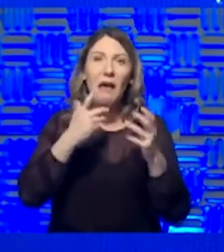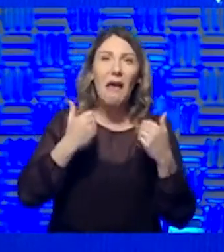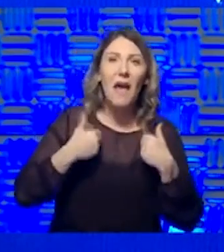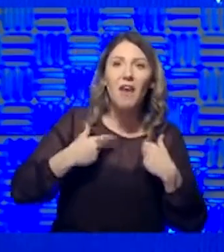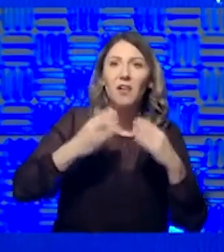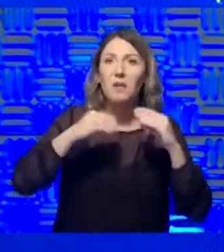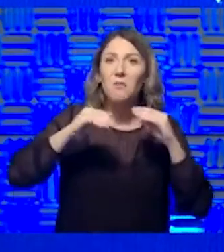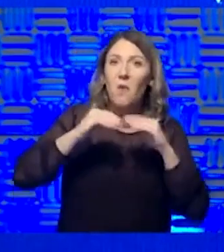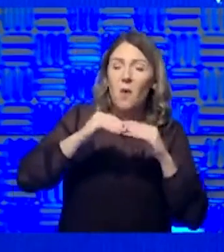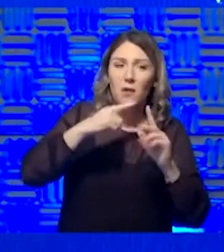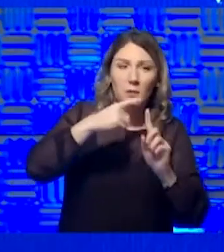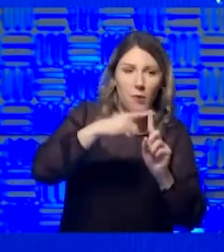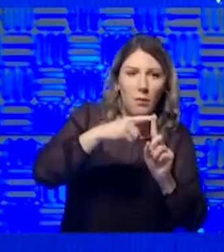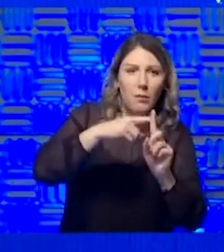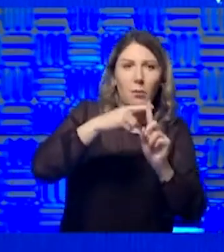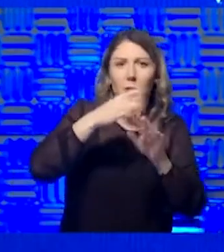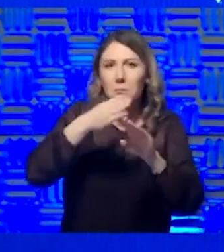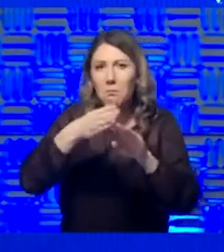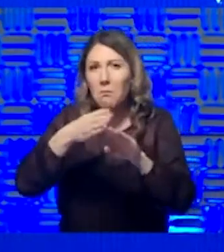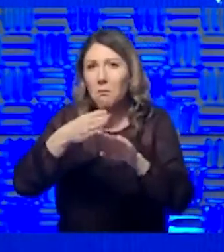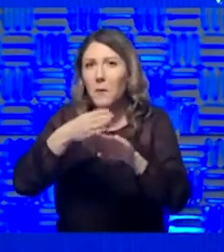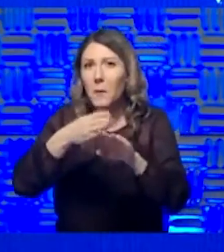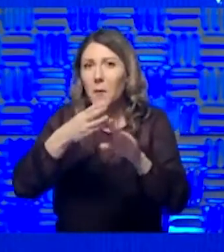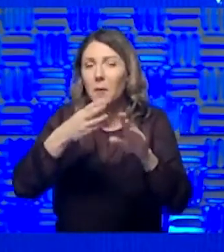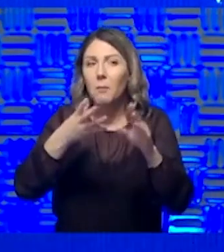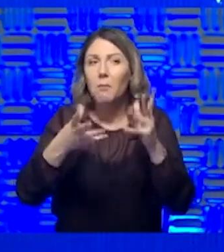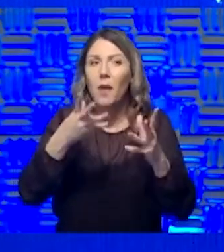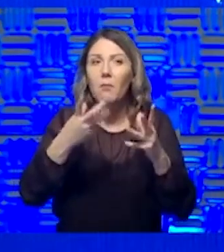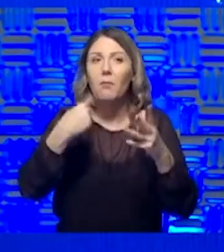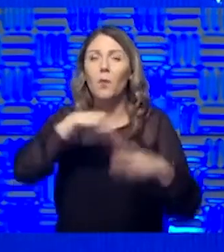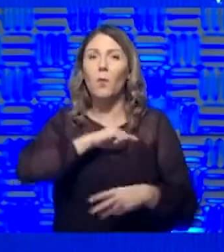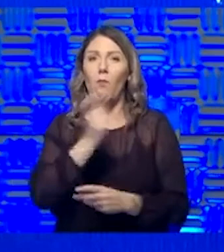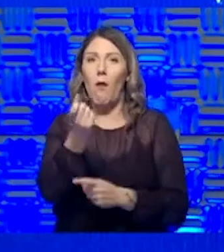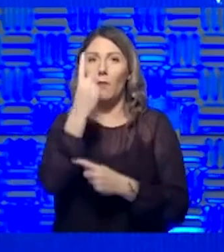maybe it's beginning to get in a little more focus.